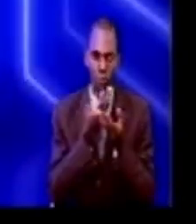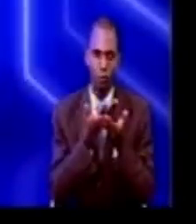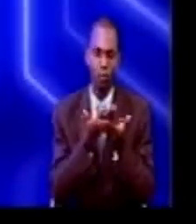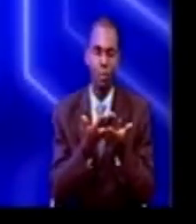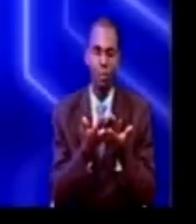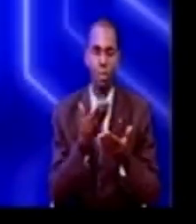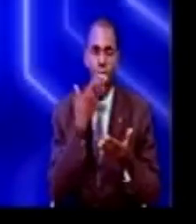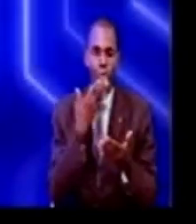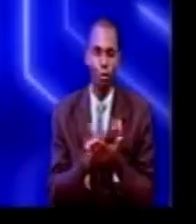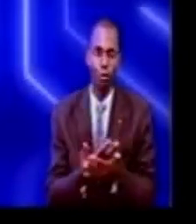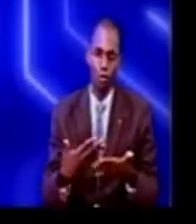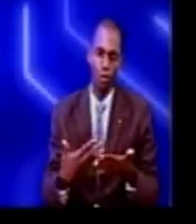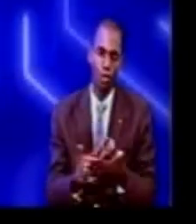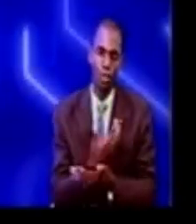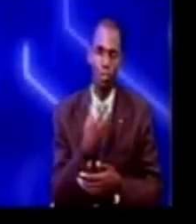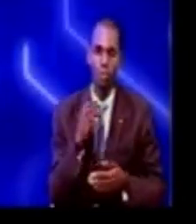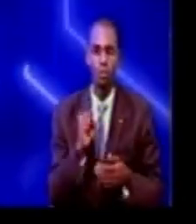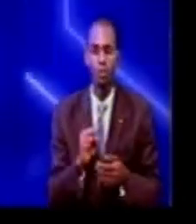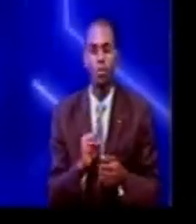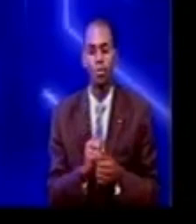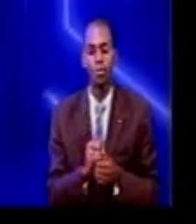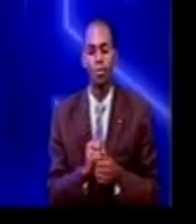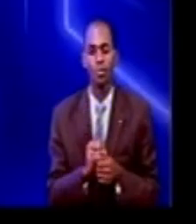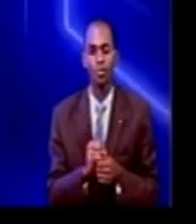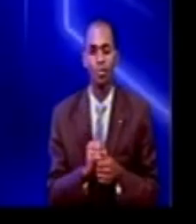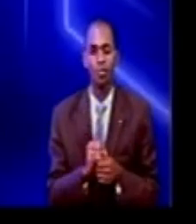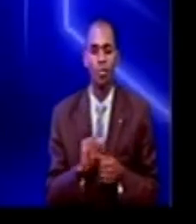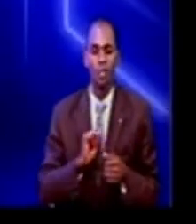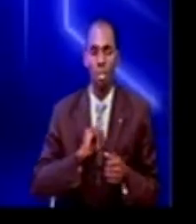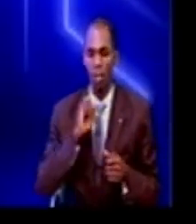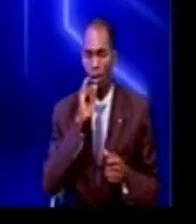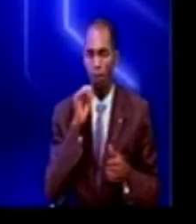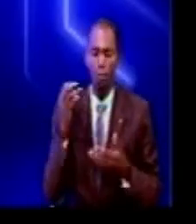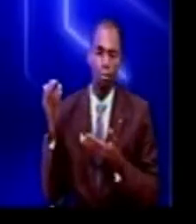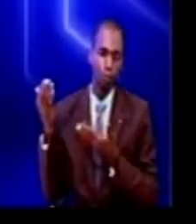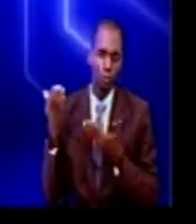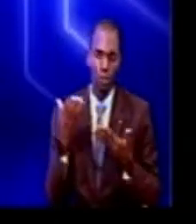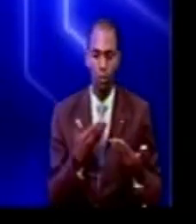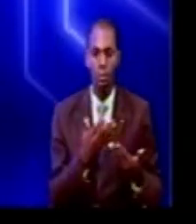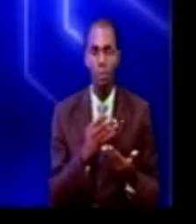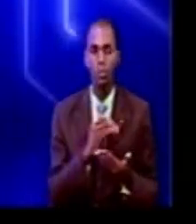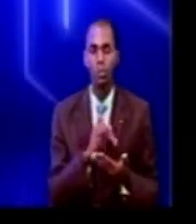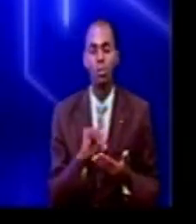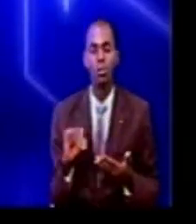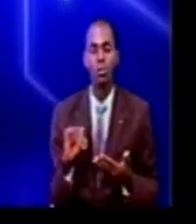I'm bringing you glad tidings. I'm bearing good news.